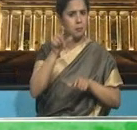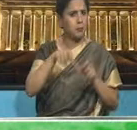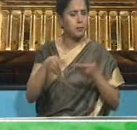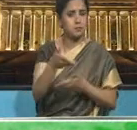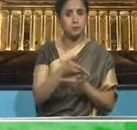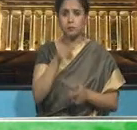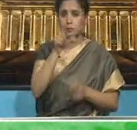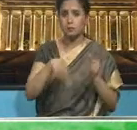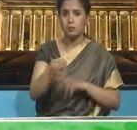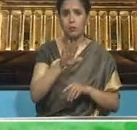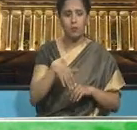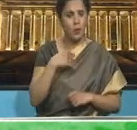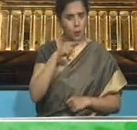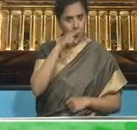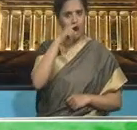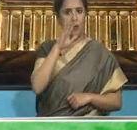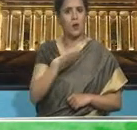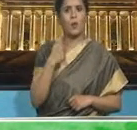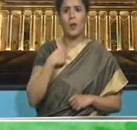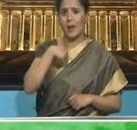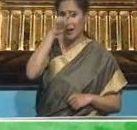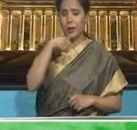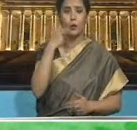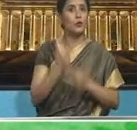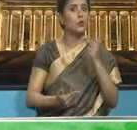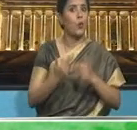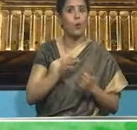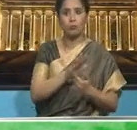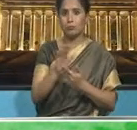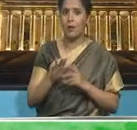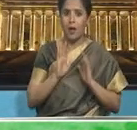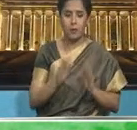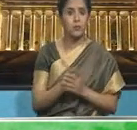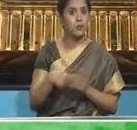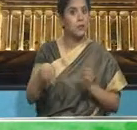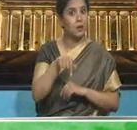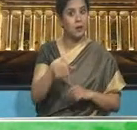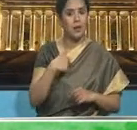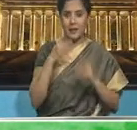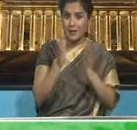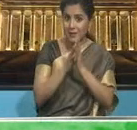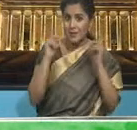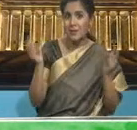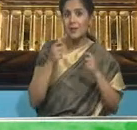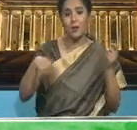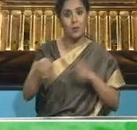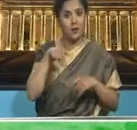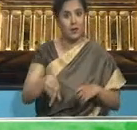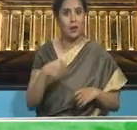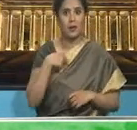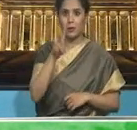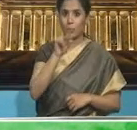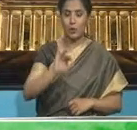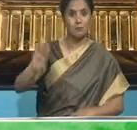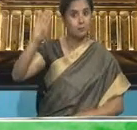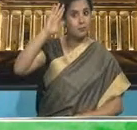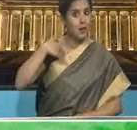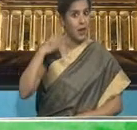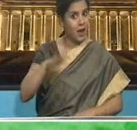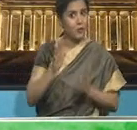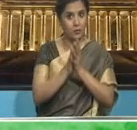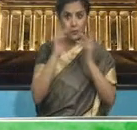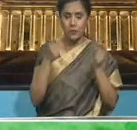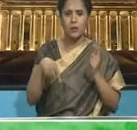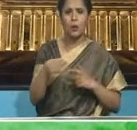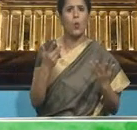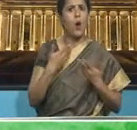has reason to be proud of the Indian story. When we celebrate the Republic Day, we celebrate